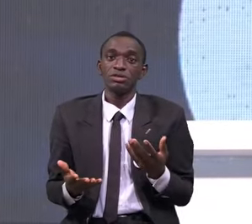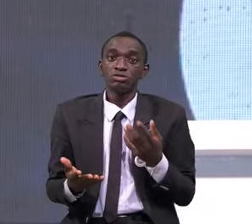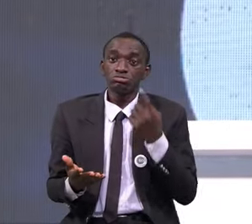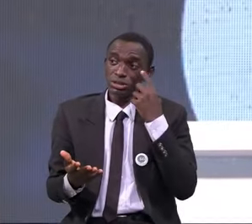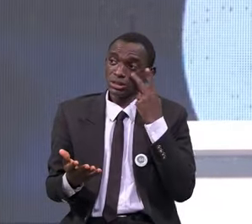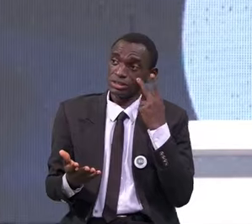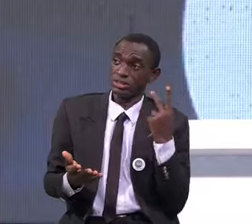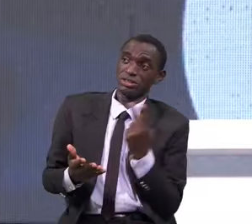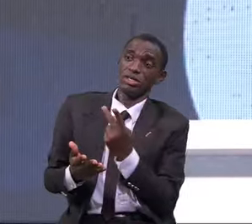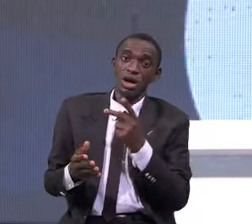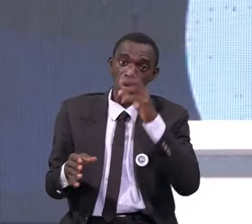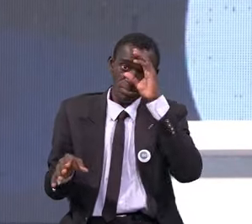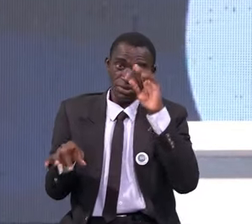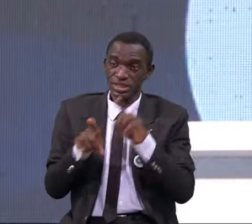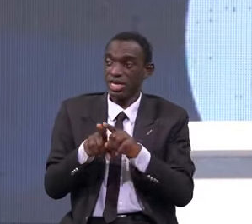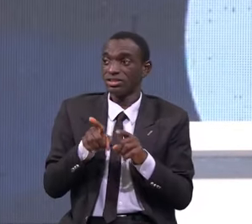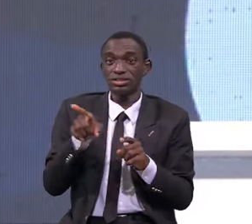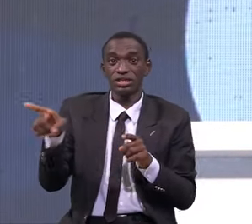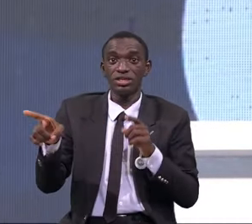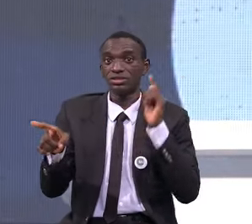our beloved brother there?